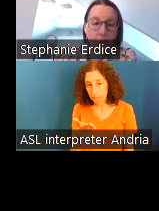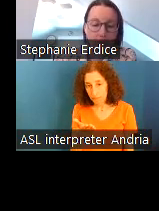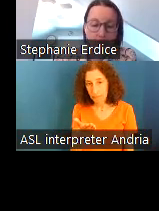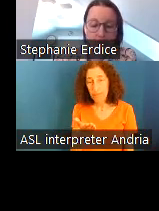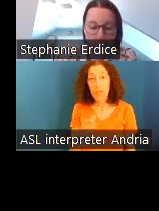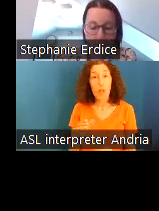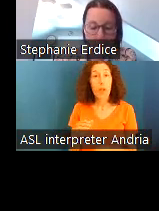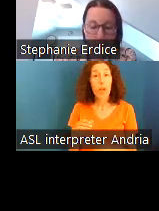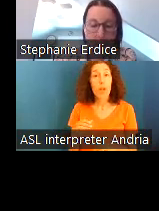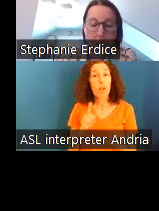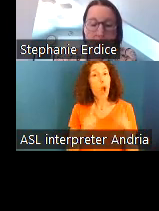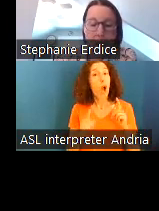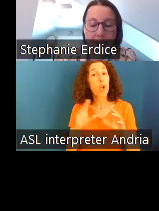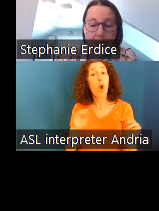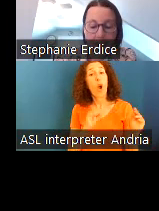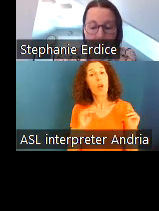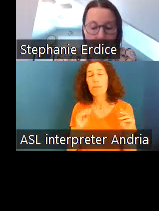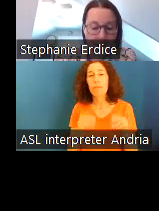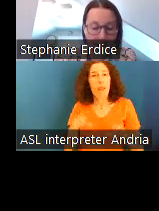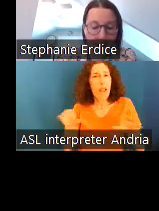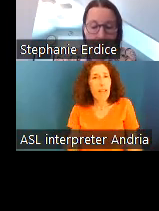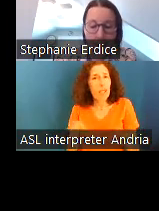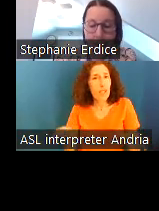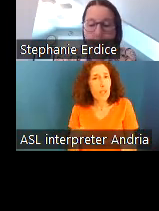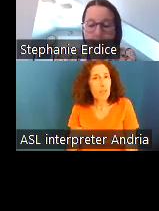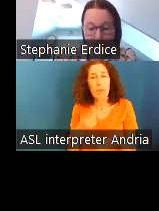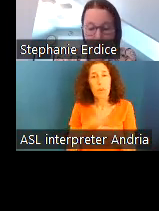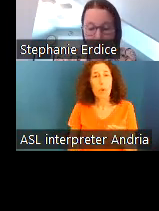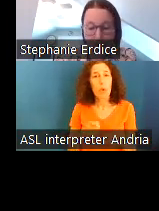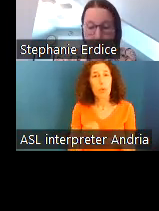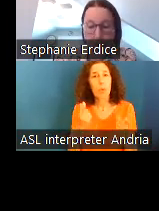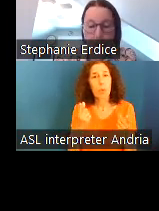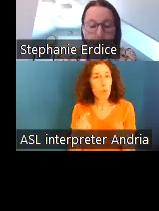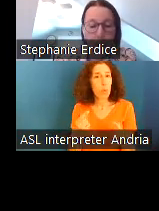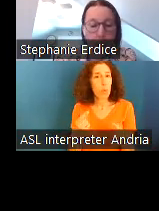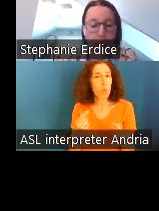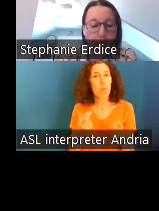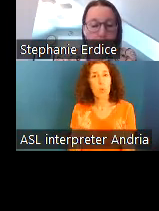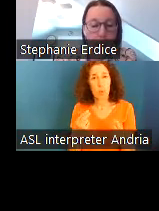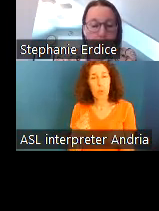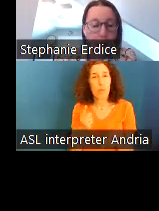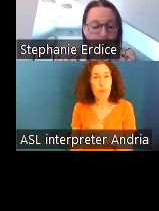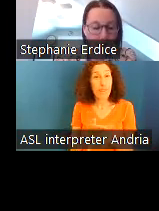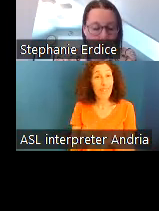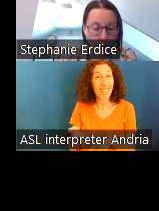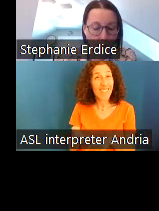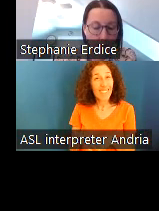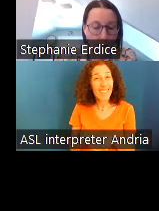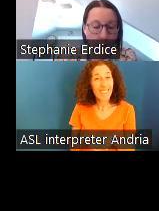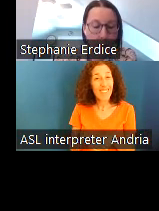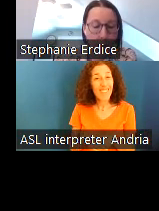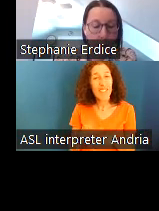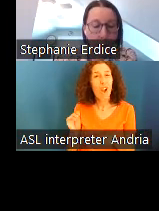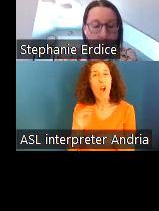of expression for ethics. This connects ethics to action. So really what we're talking